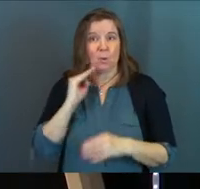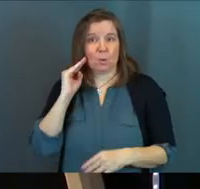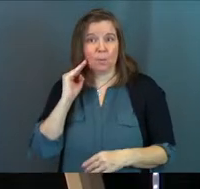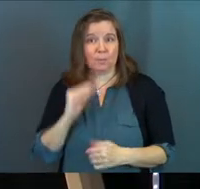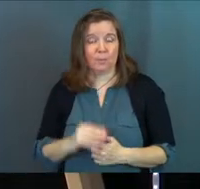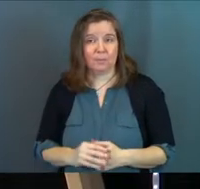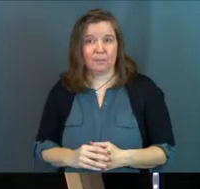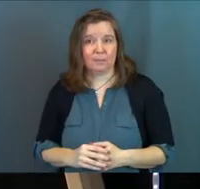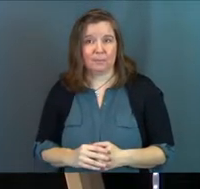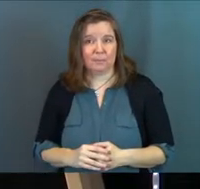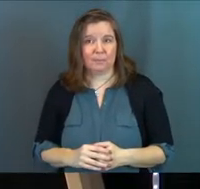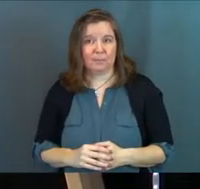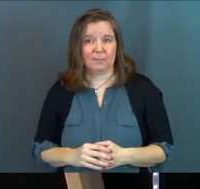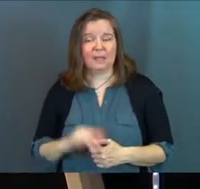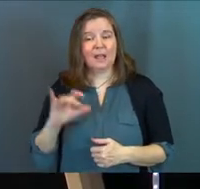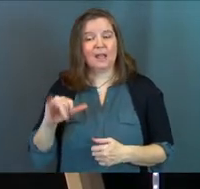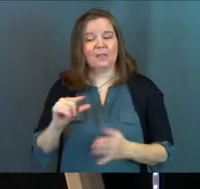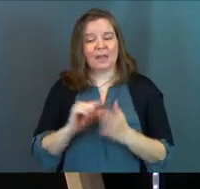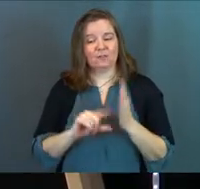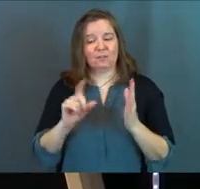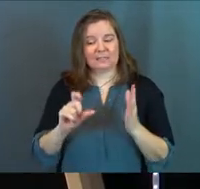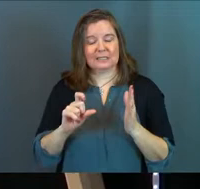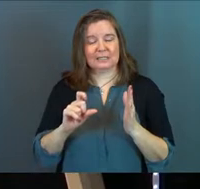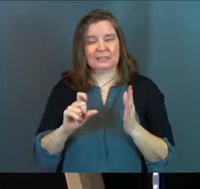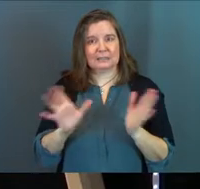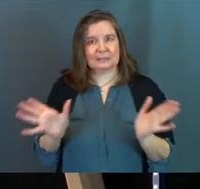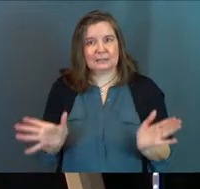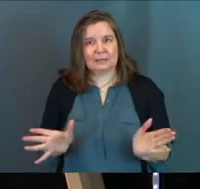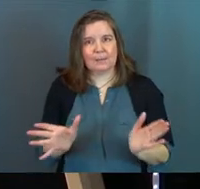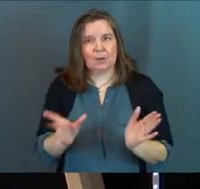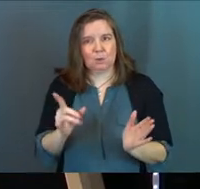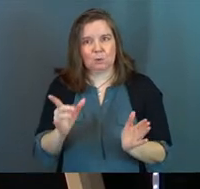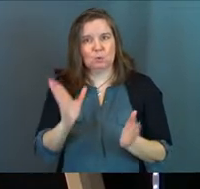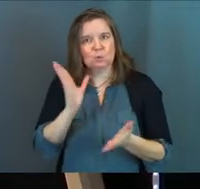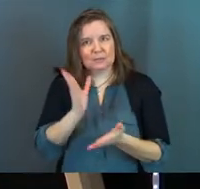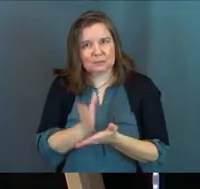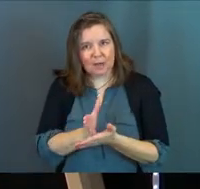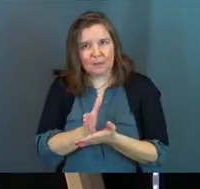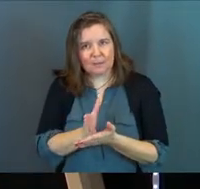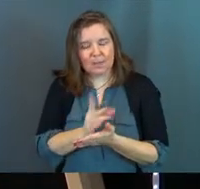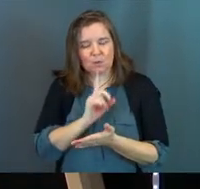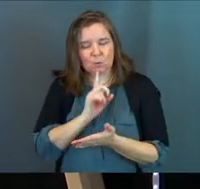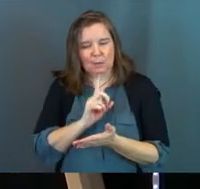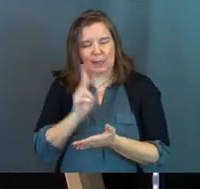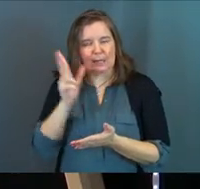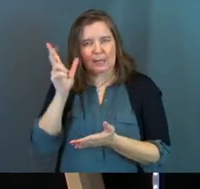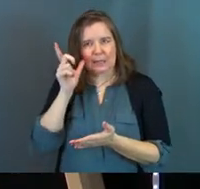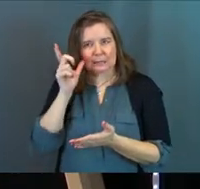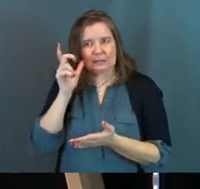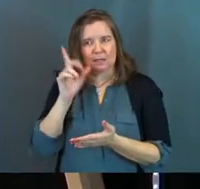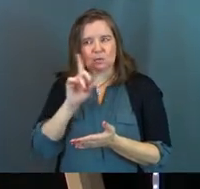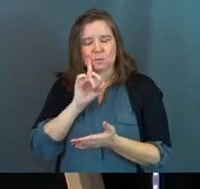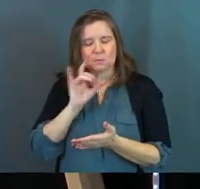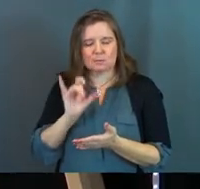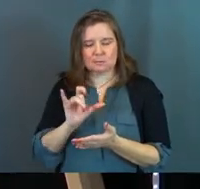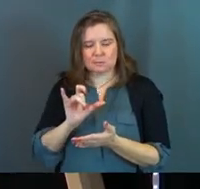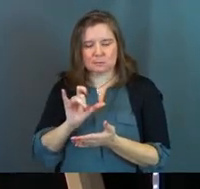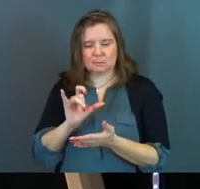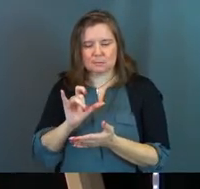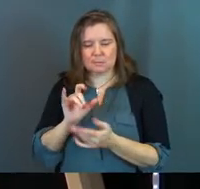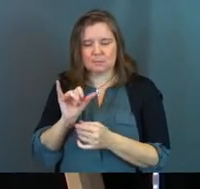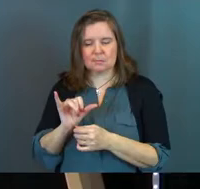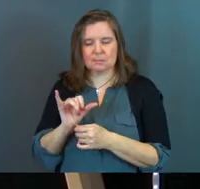home. And that verse needs to compel you today to stop and to really listen and to really lean